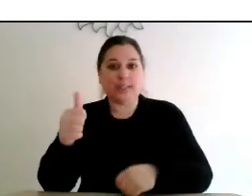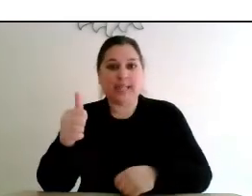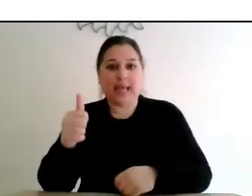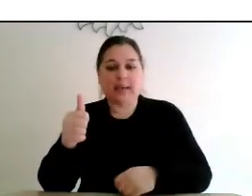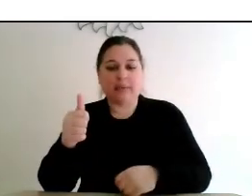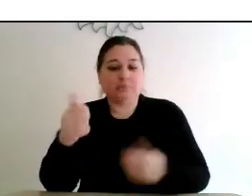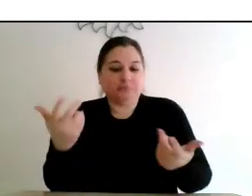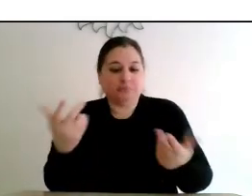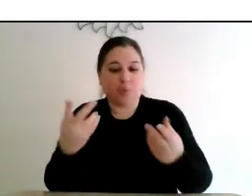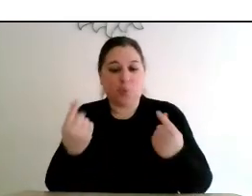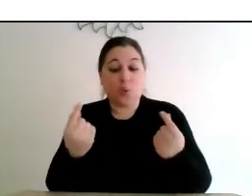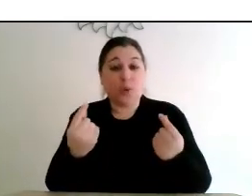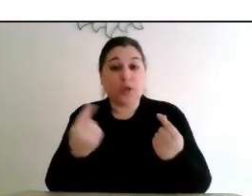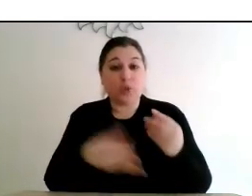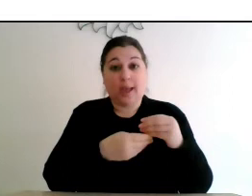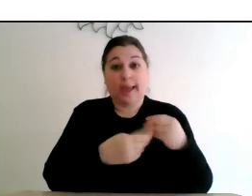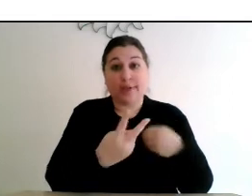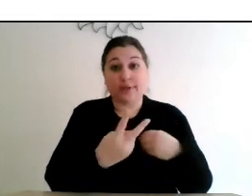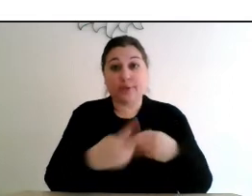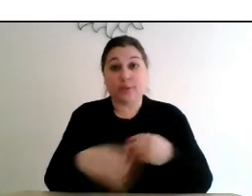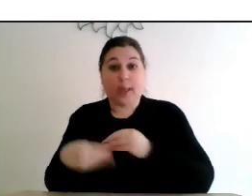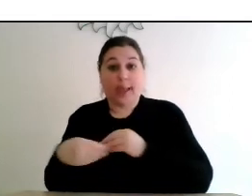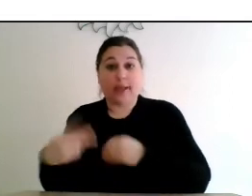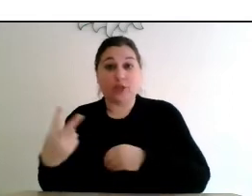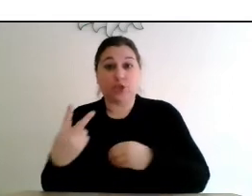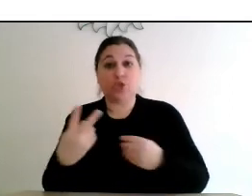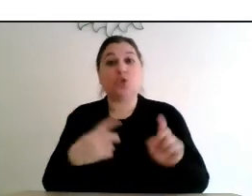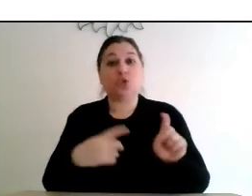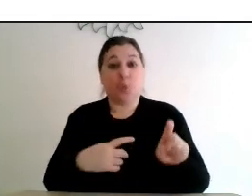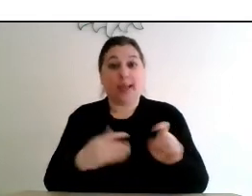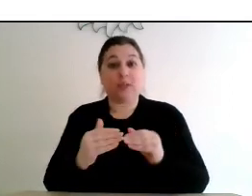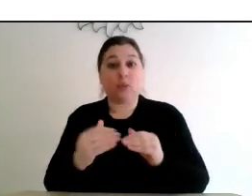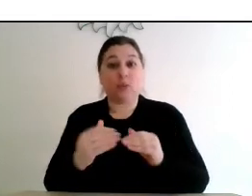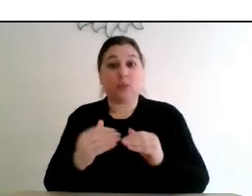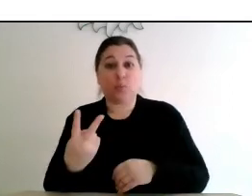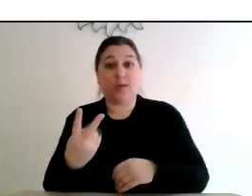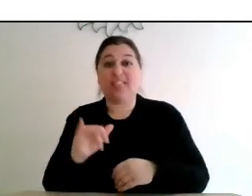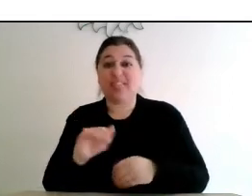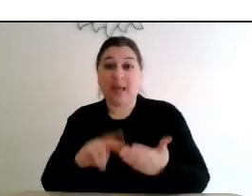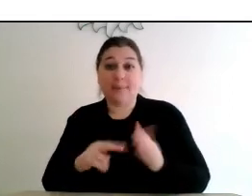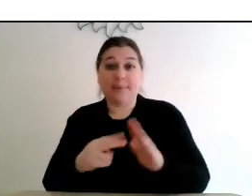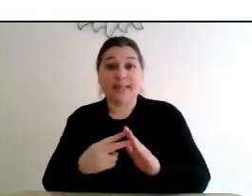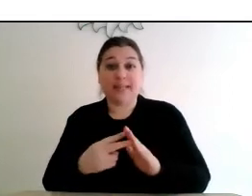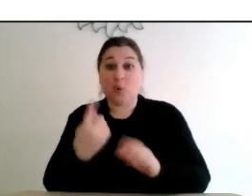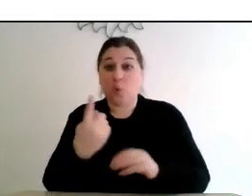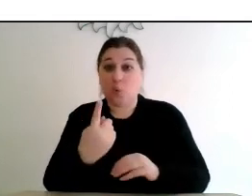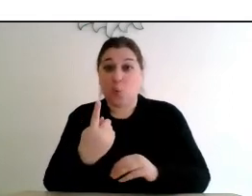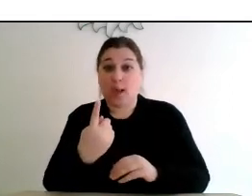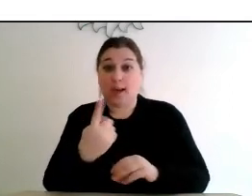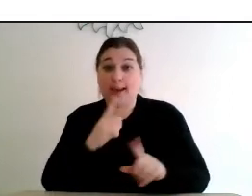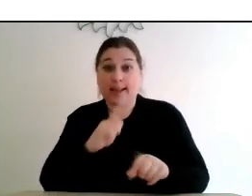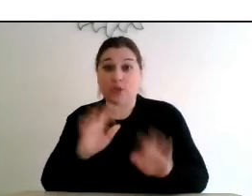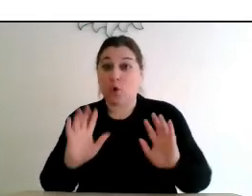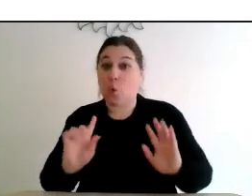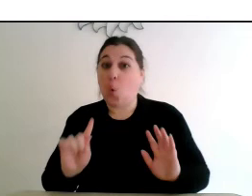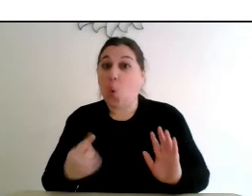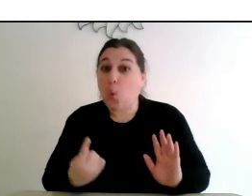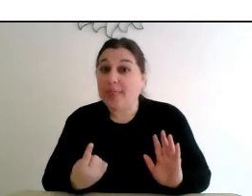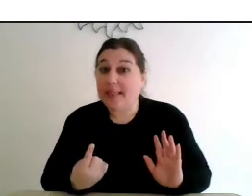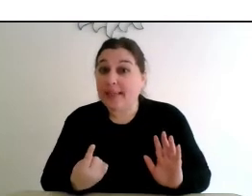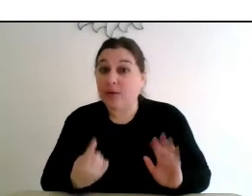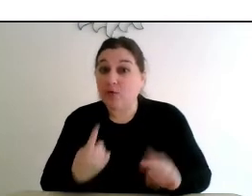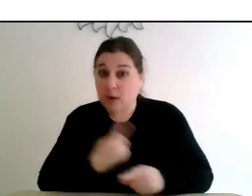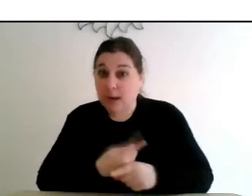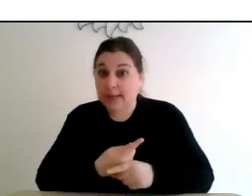sides, x equals 12. That means that there's only one exact answer for this problem. X